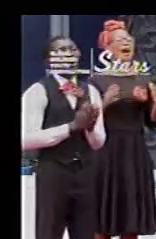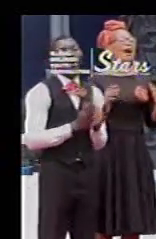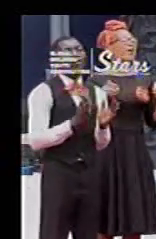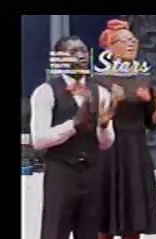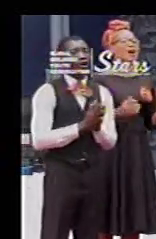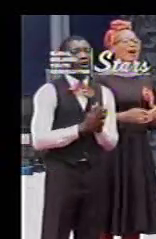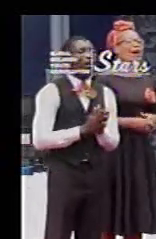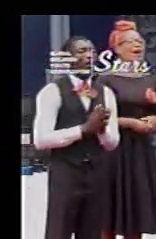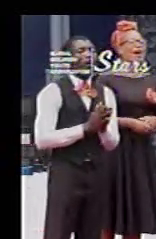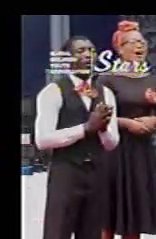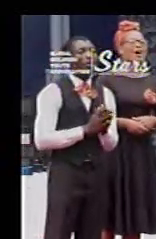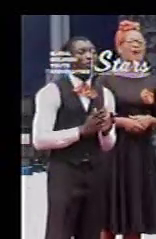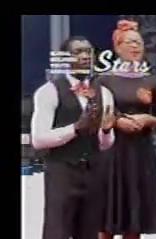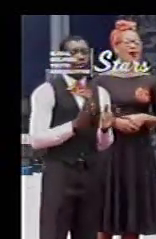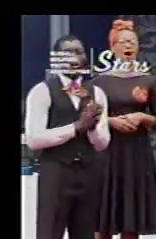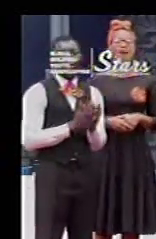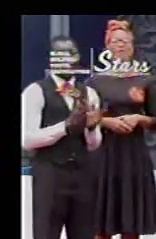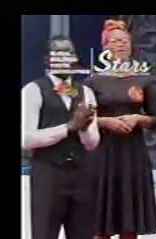Alpha,